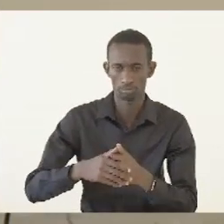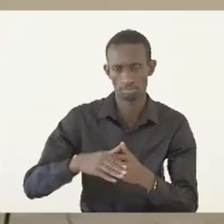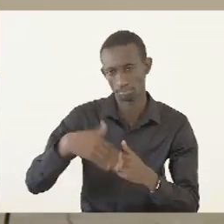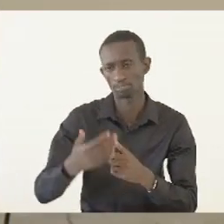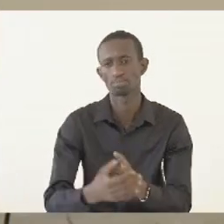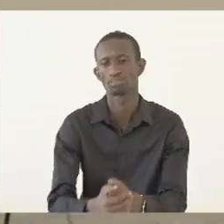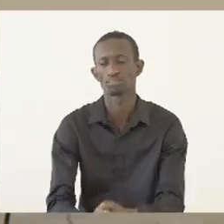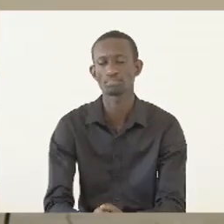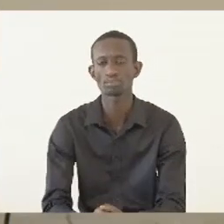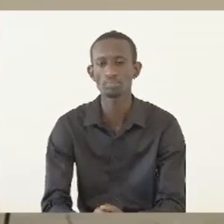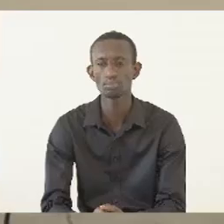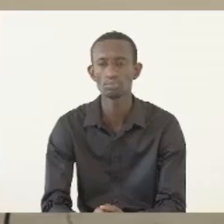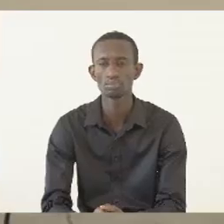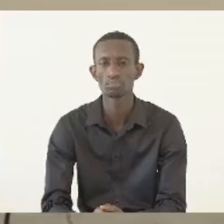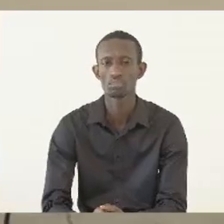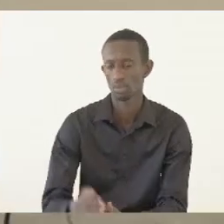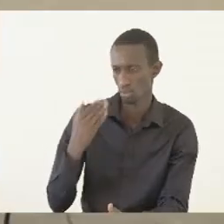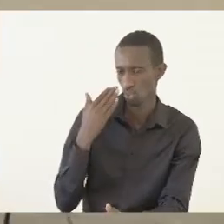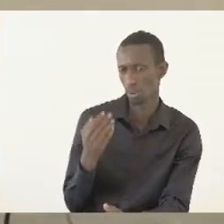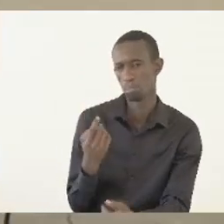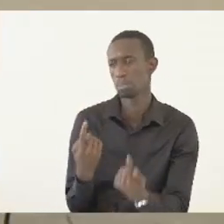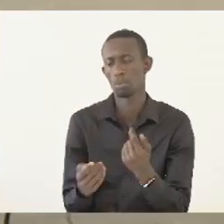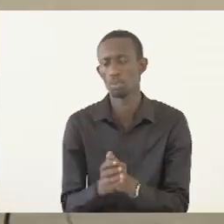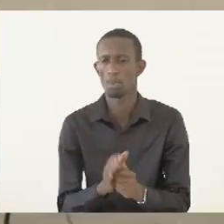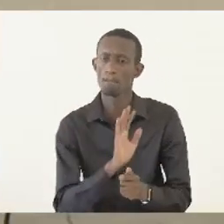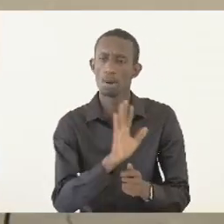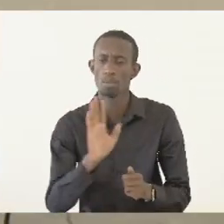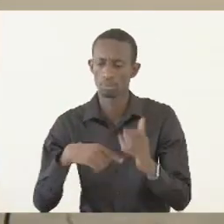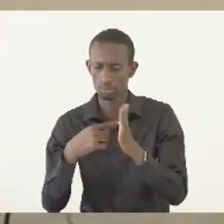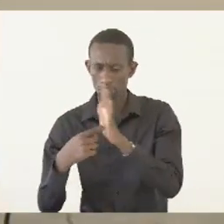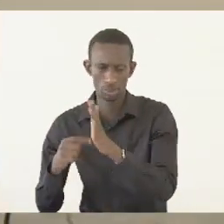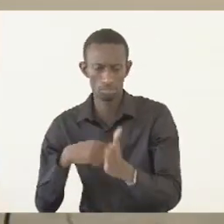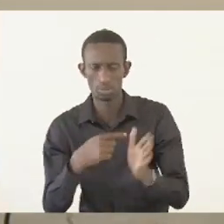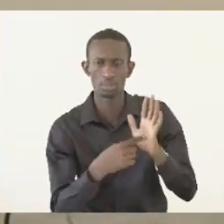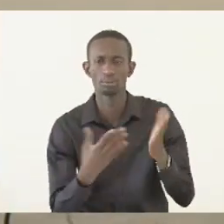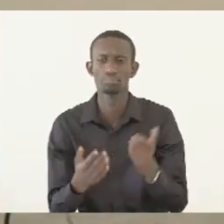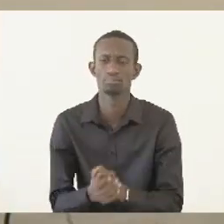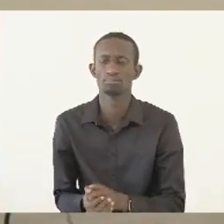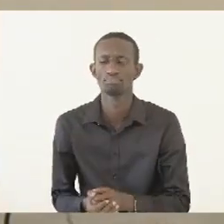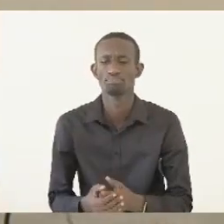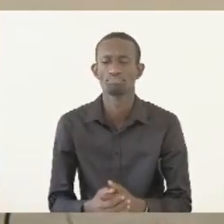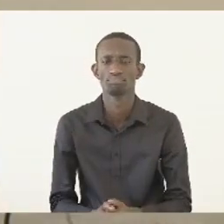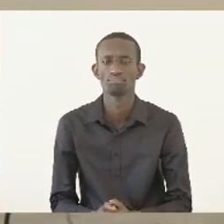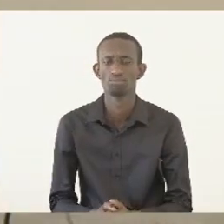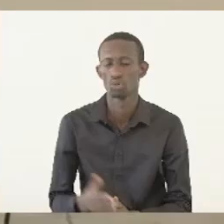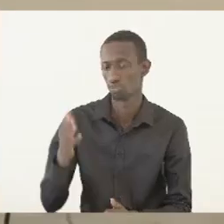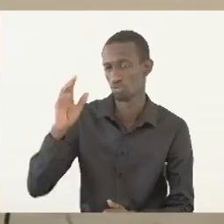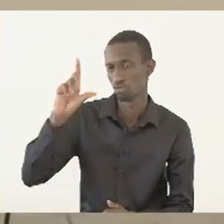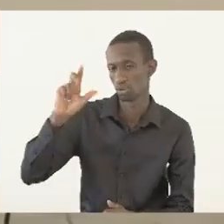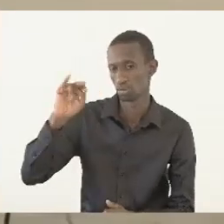see some of the characteristics, or we recall some of the characteristics of